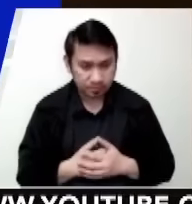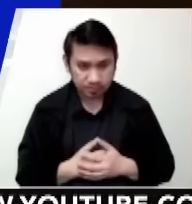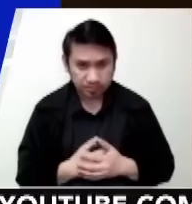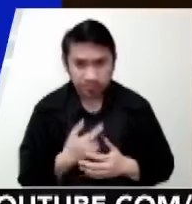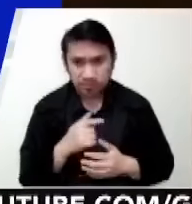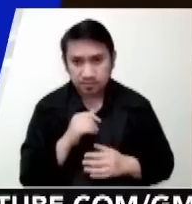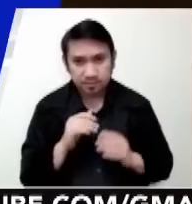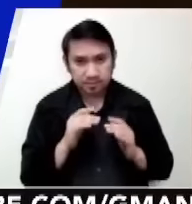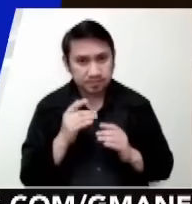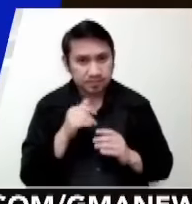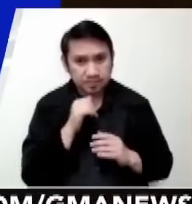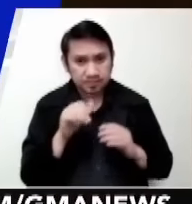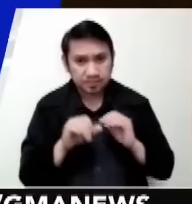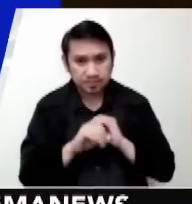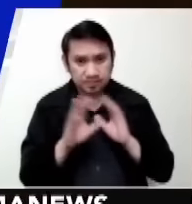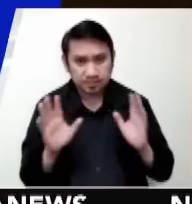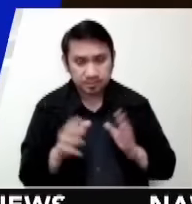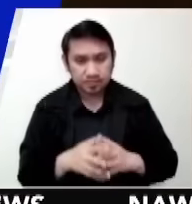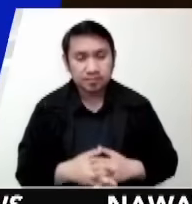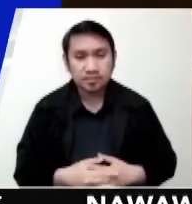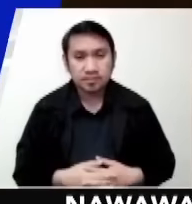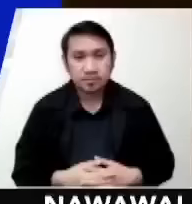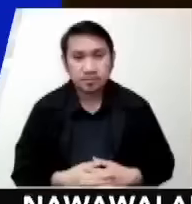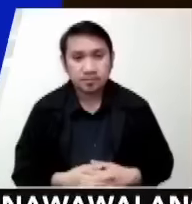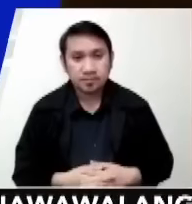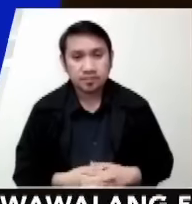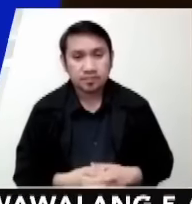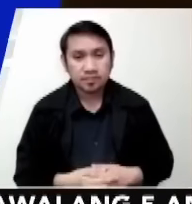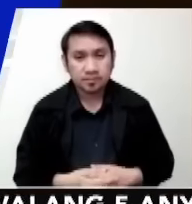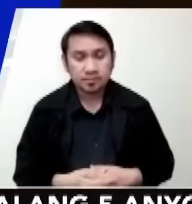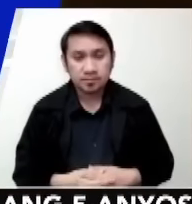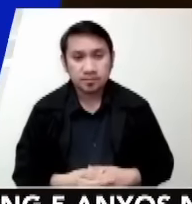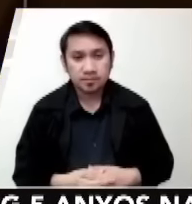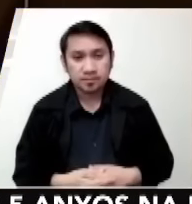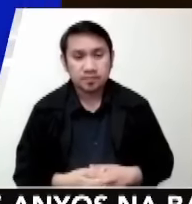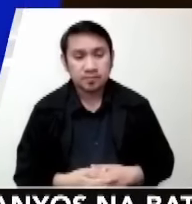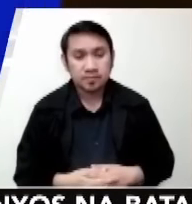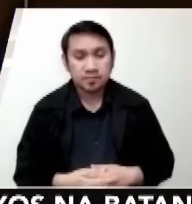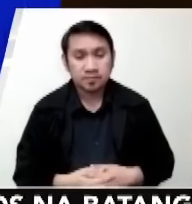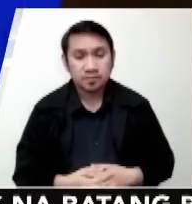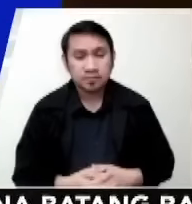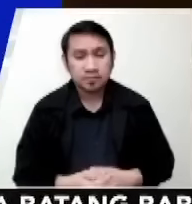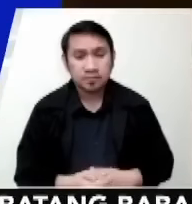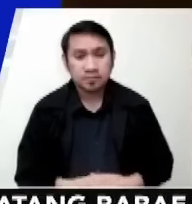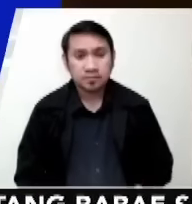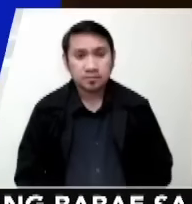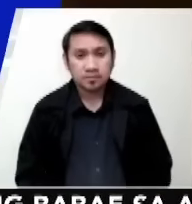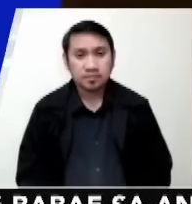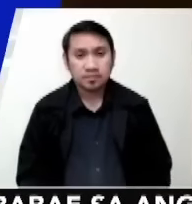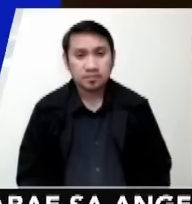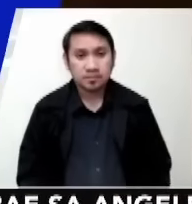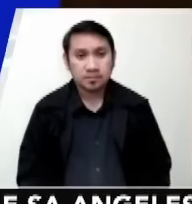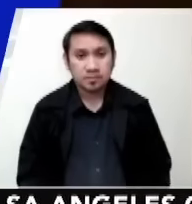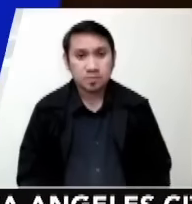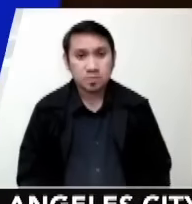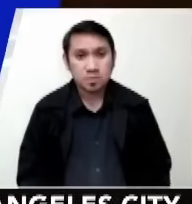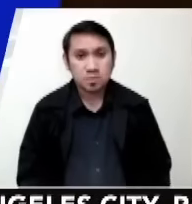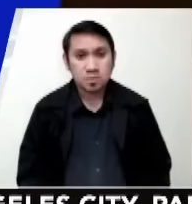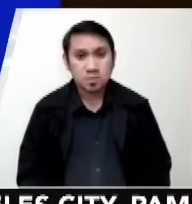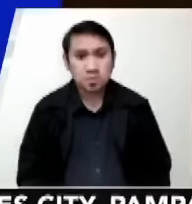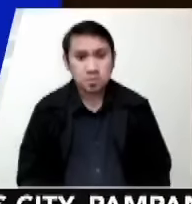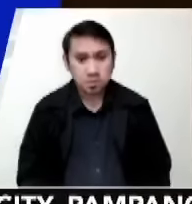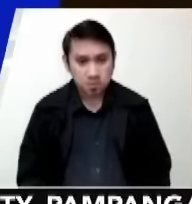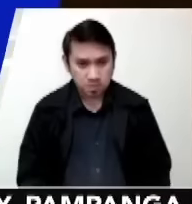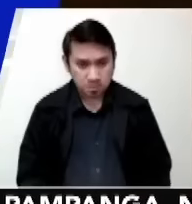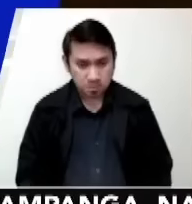us, as you well know, as you have said, as we have just spoken about before. These things are somehow toned